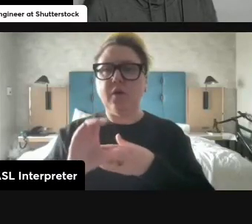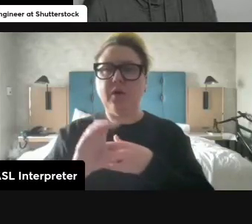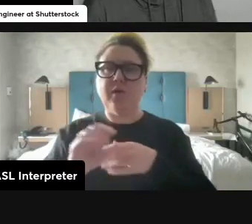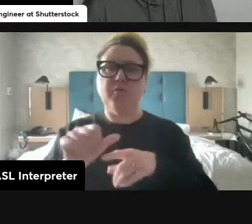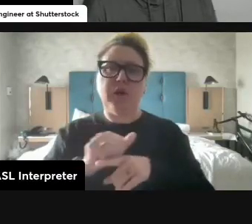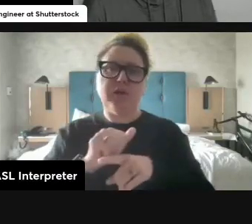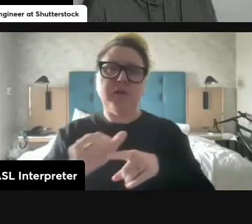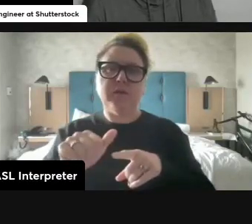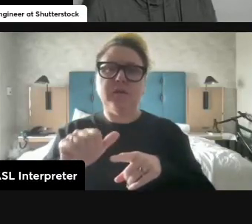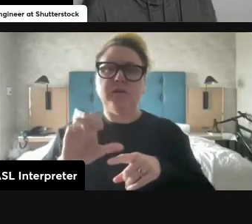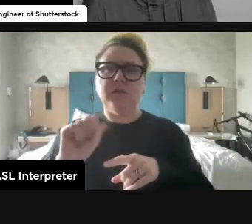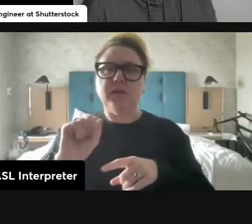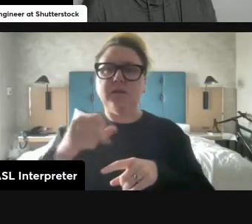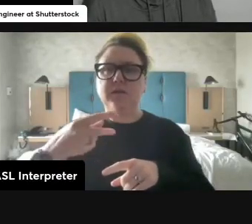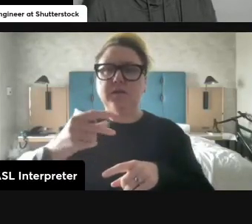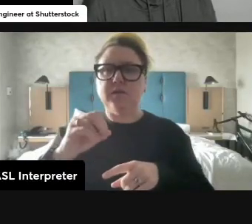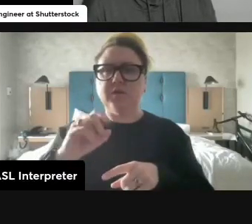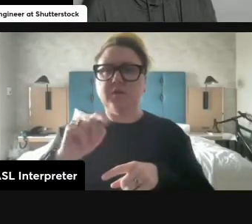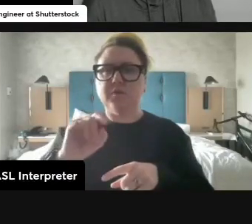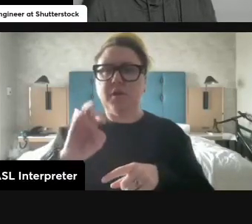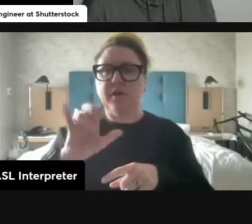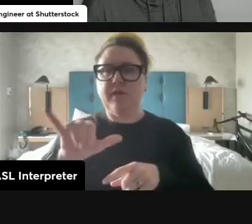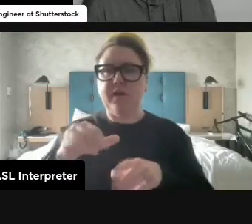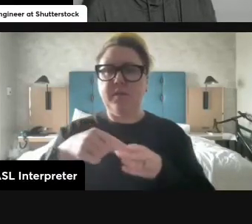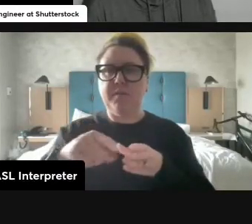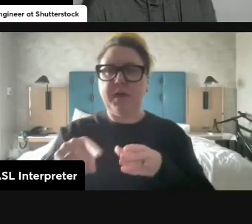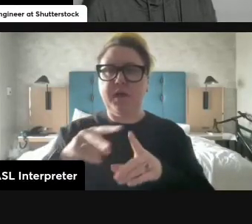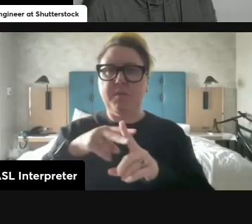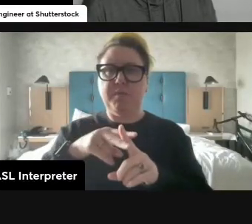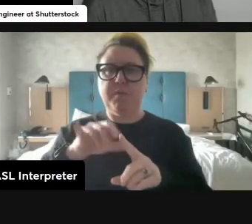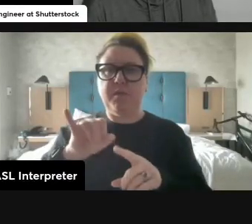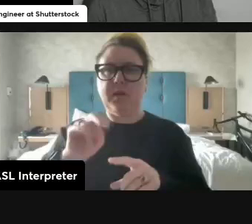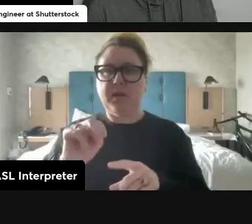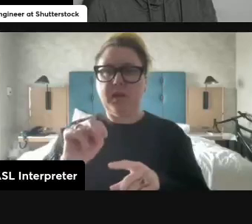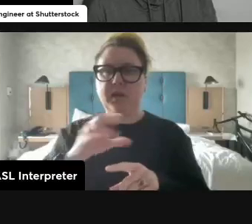the Spotify paid plugin bundle and their soundcheck plugin to drive